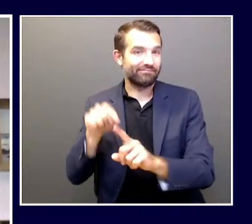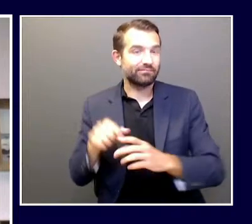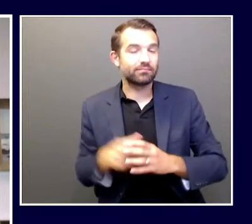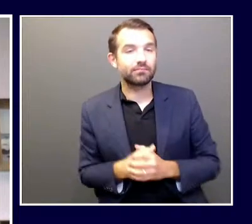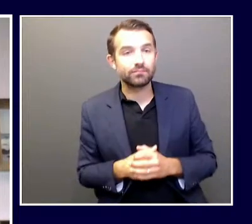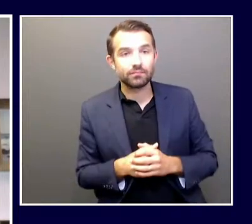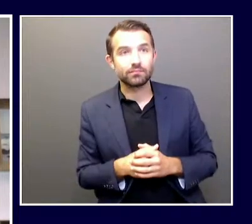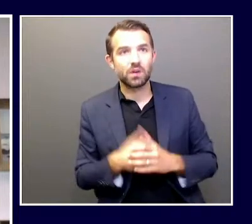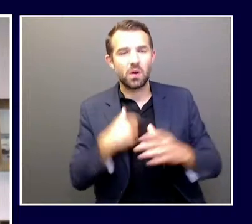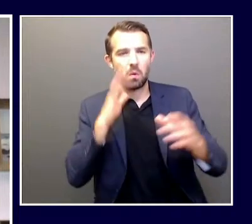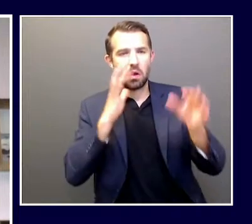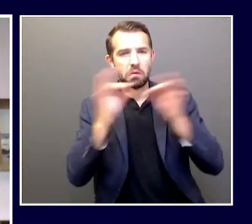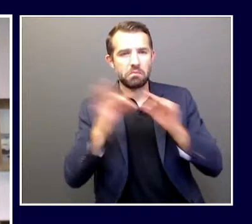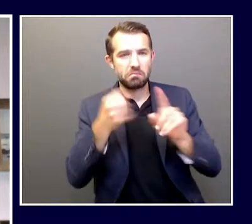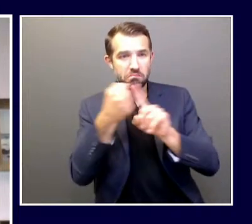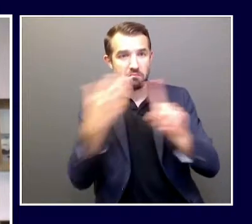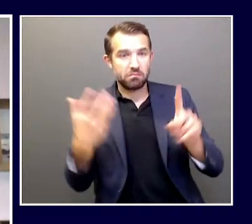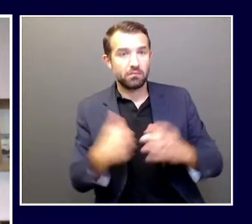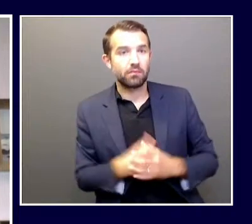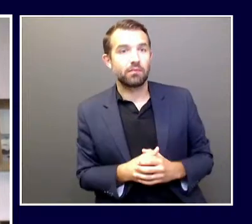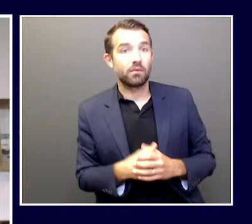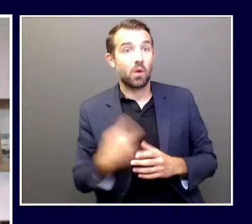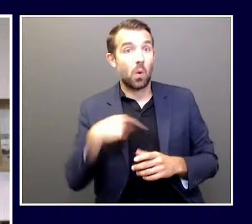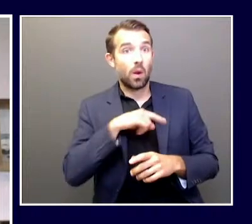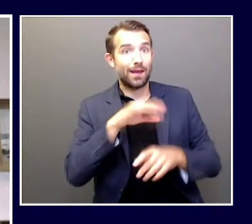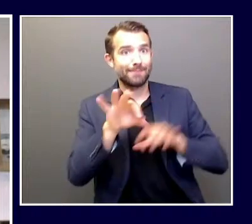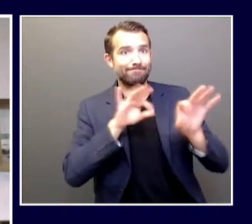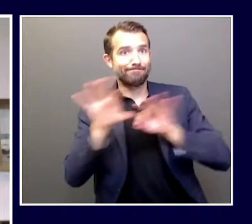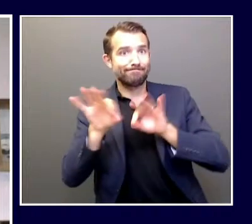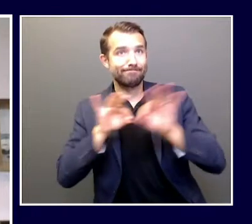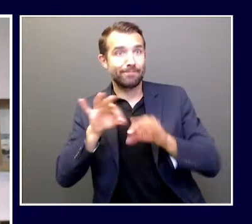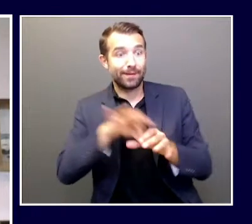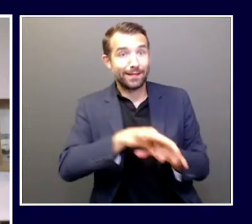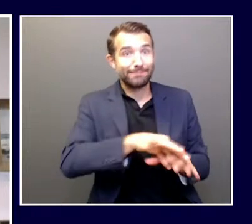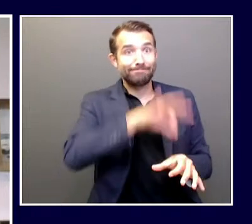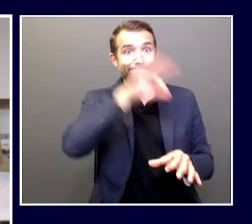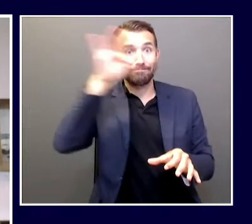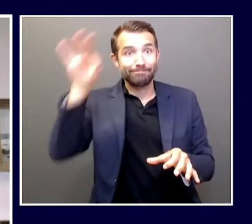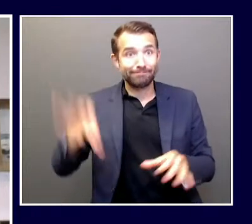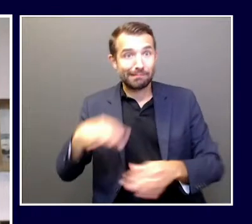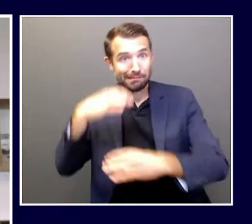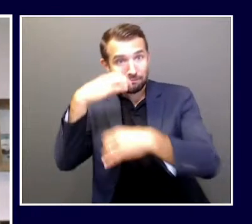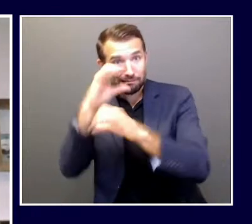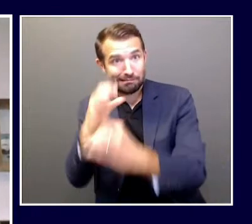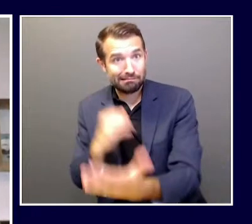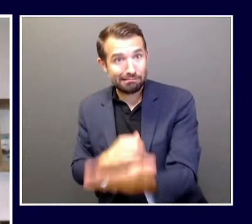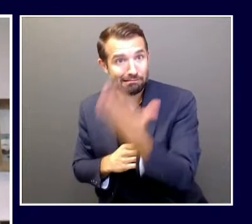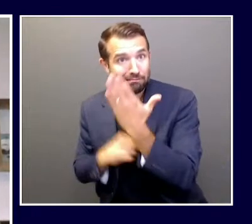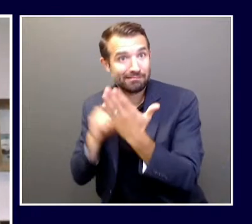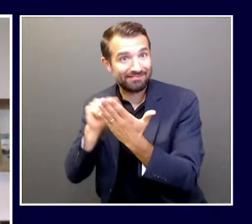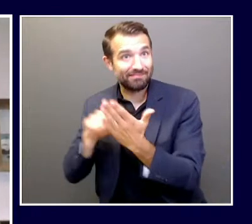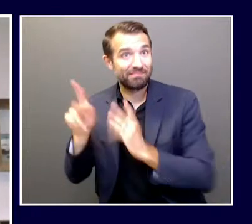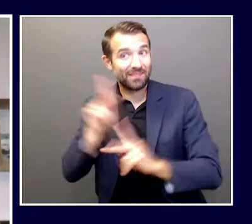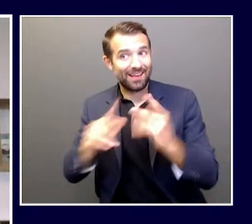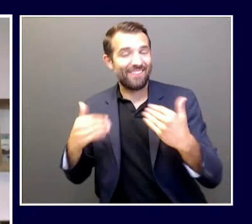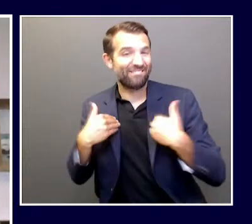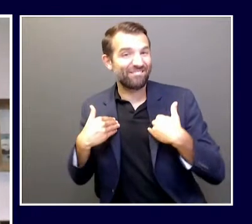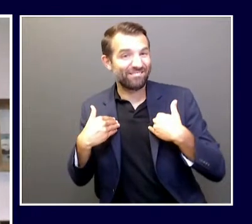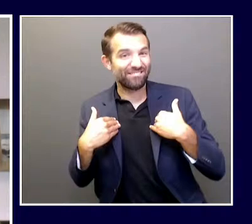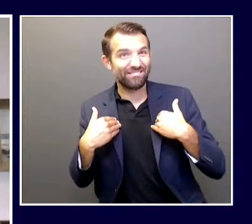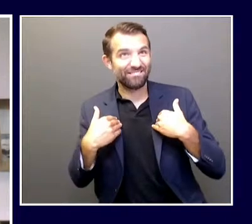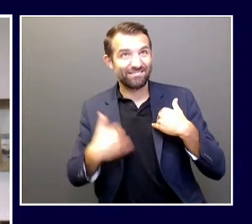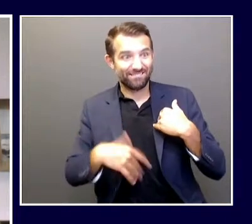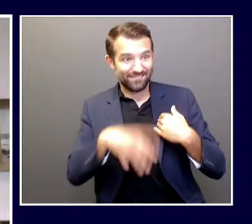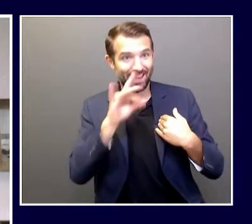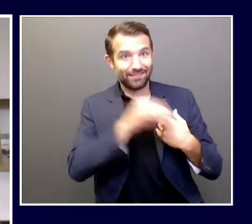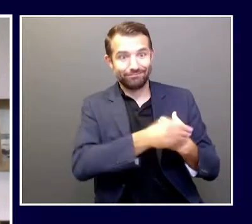from individuals who have tested positive in Maine, a subset of those. And we take those samples and we do the full sequencing. And starting a week